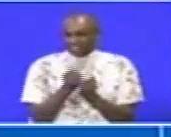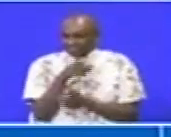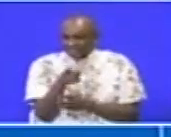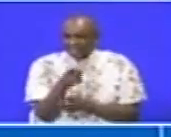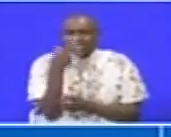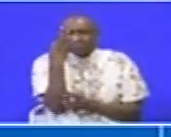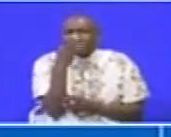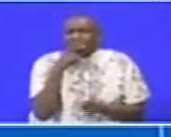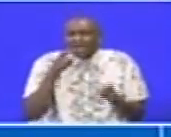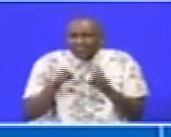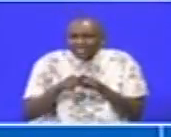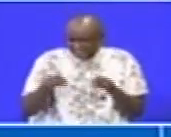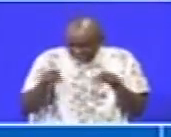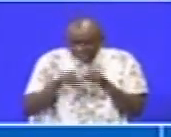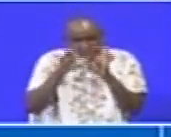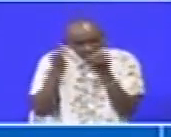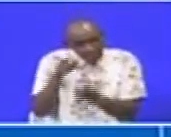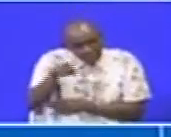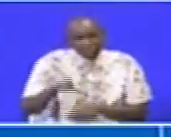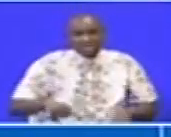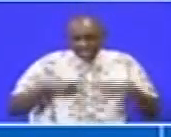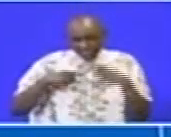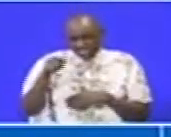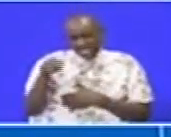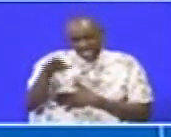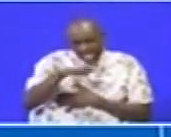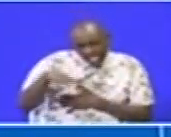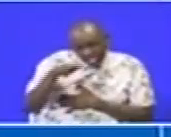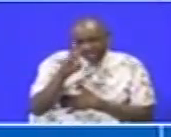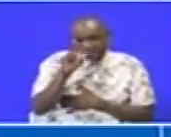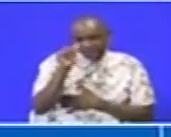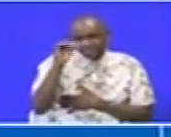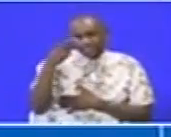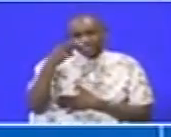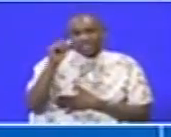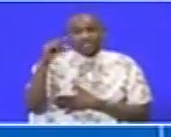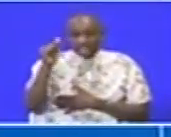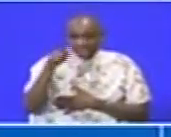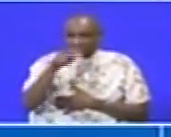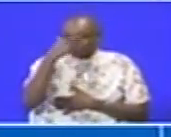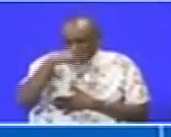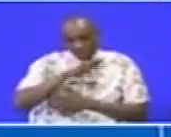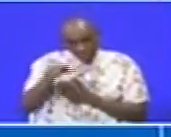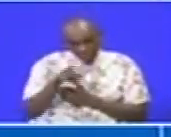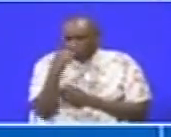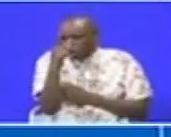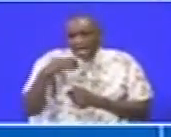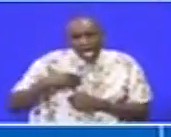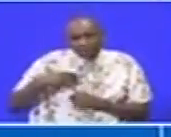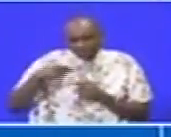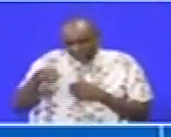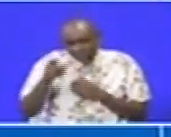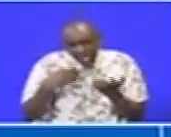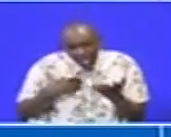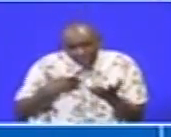three siblings from the same family living in Gamalenga, Vihiga County, are blind. One of them also has a daughter who